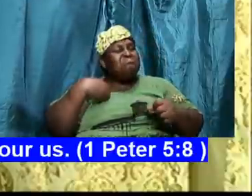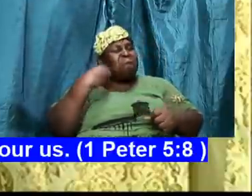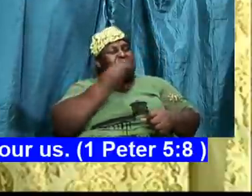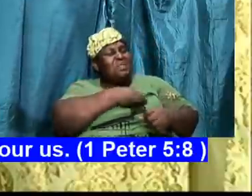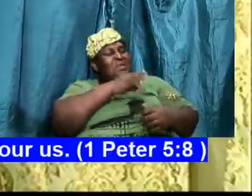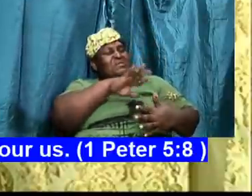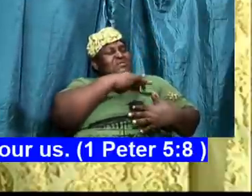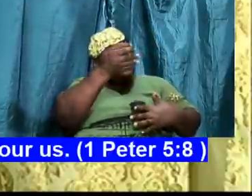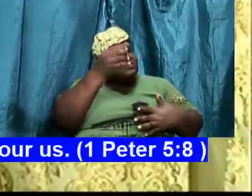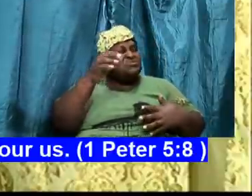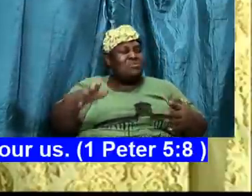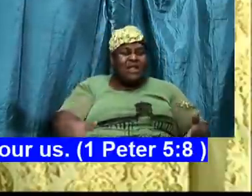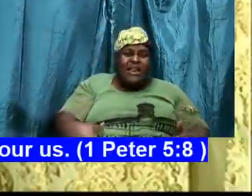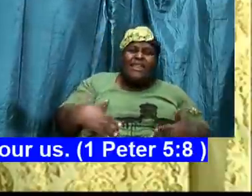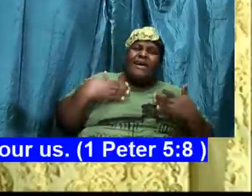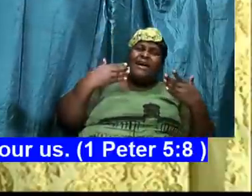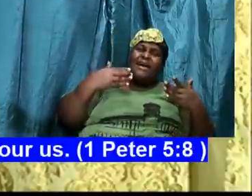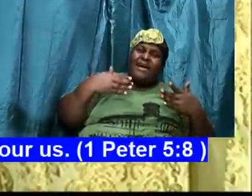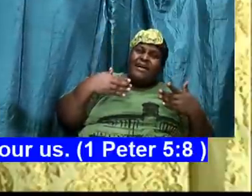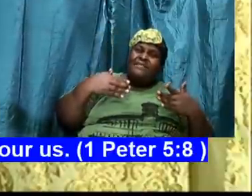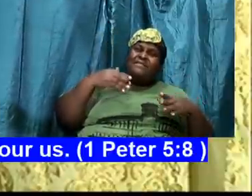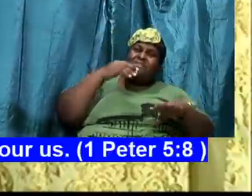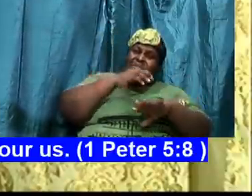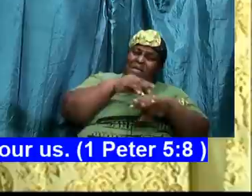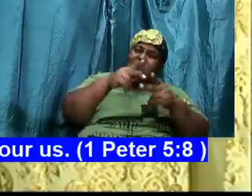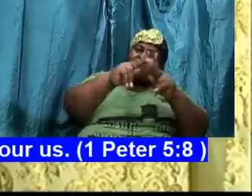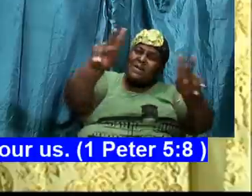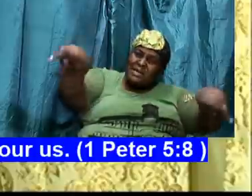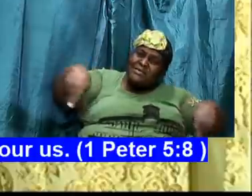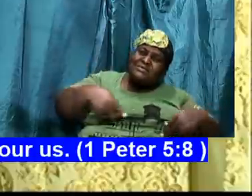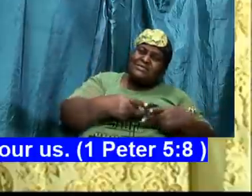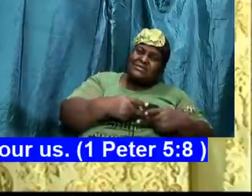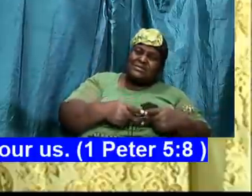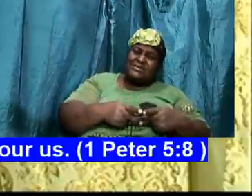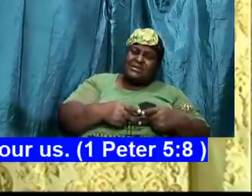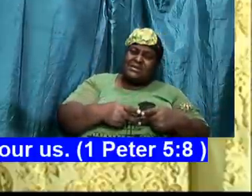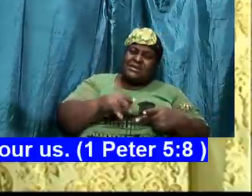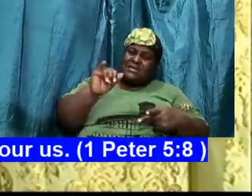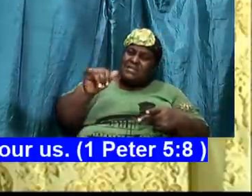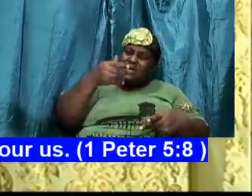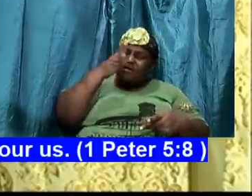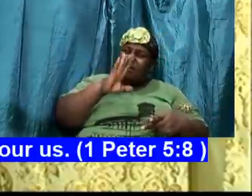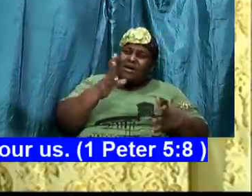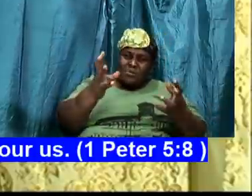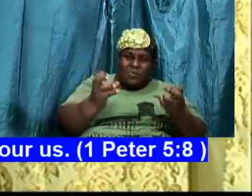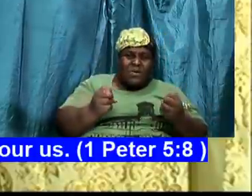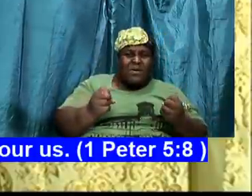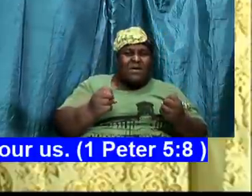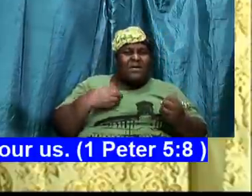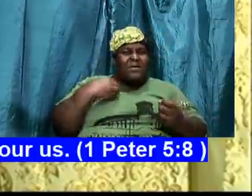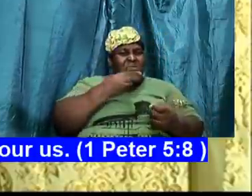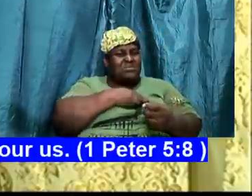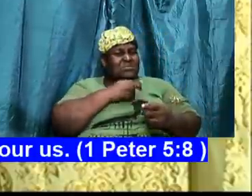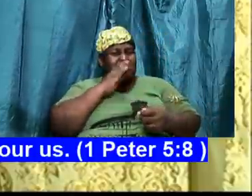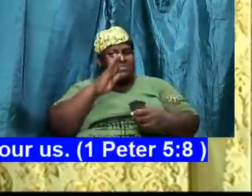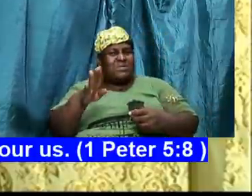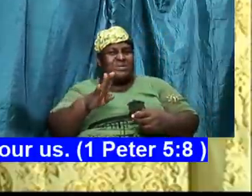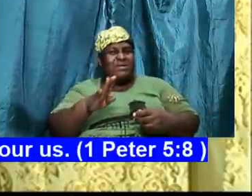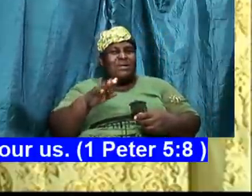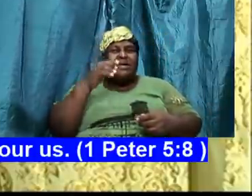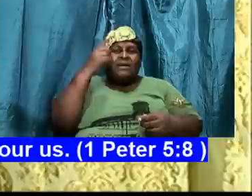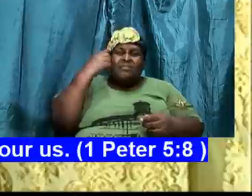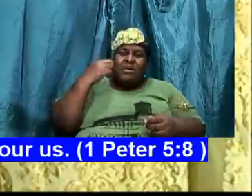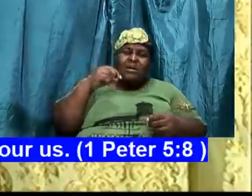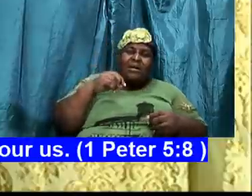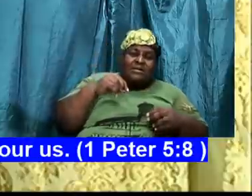and that we are not weaklings in Christ. Because The adversary is like a roaring lion and